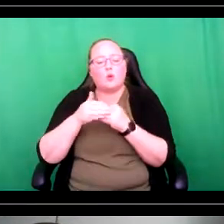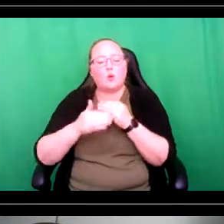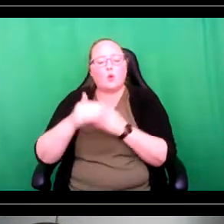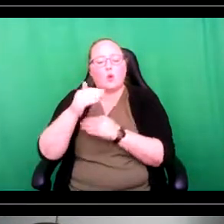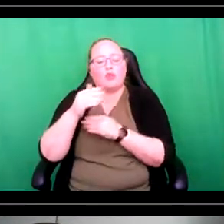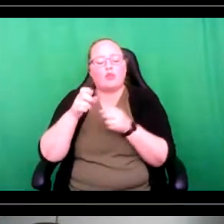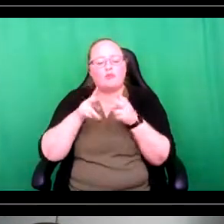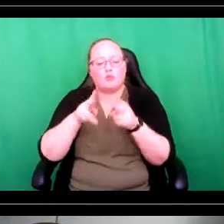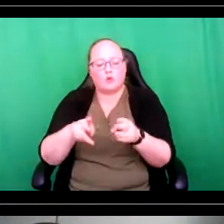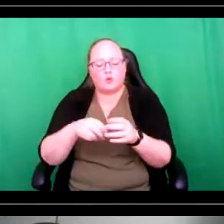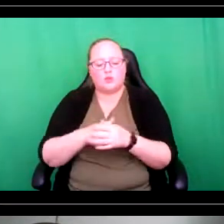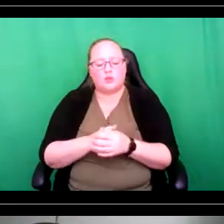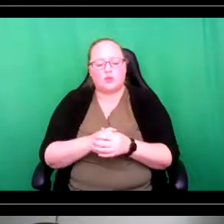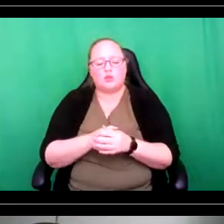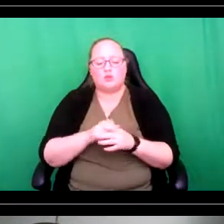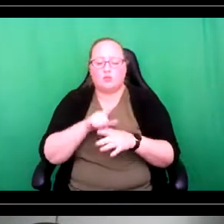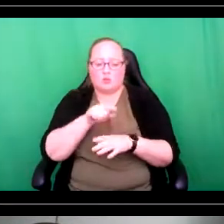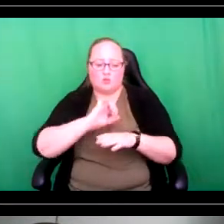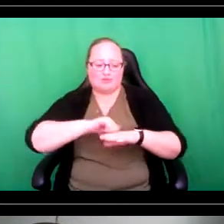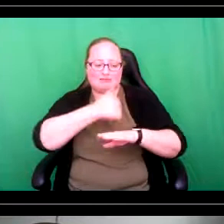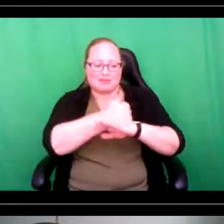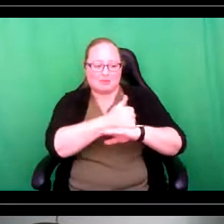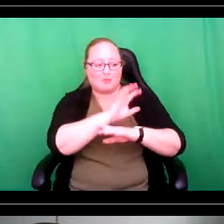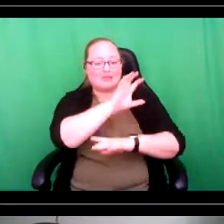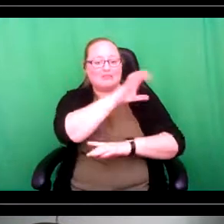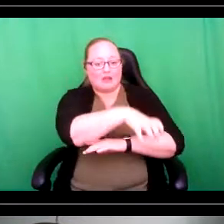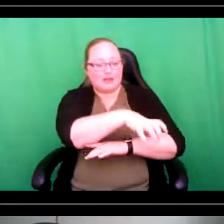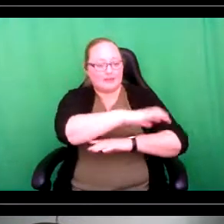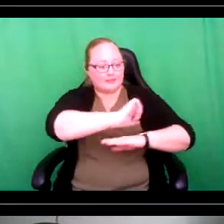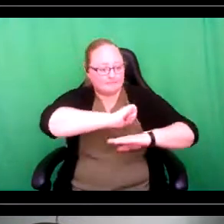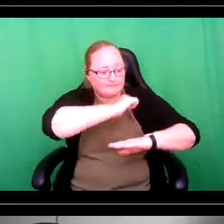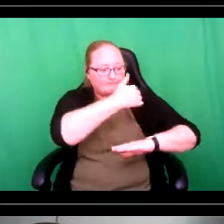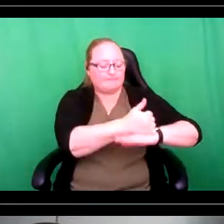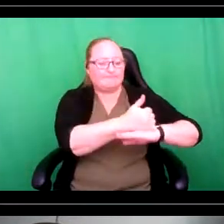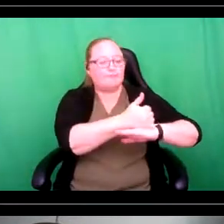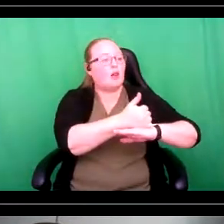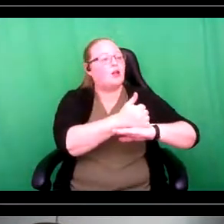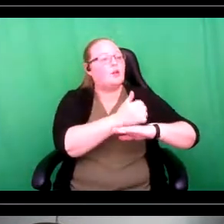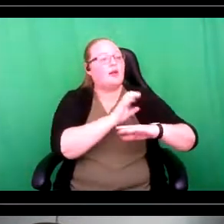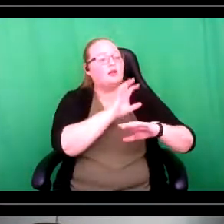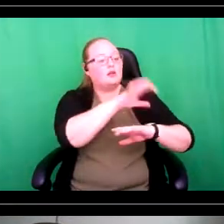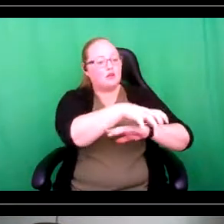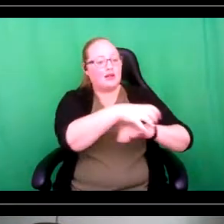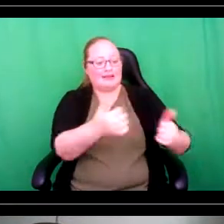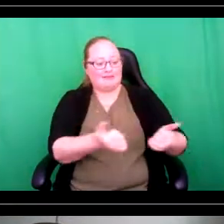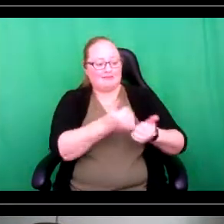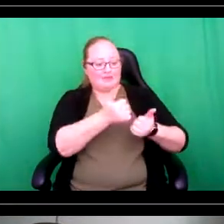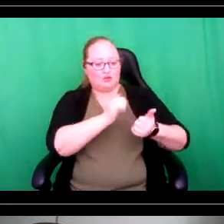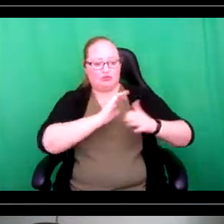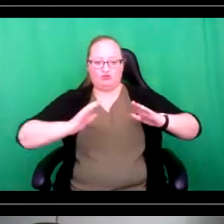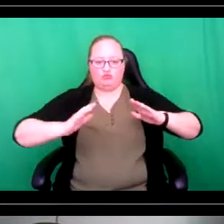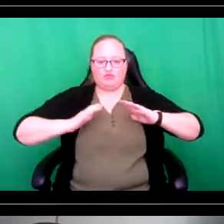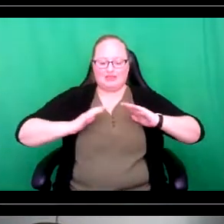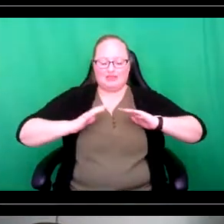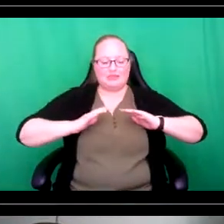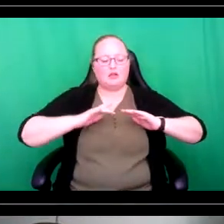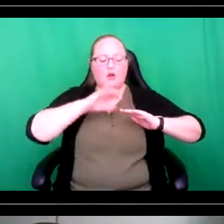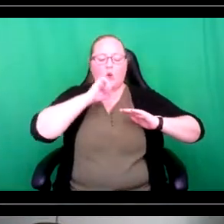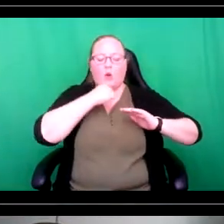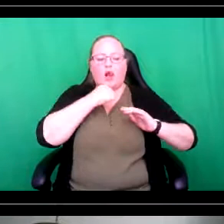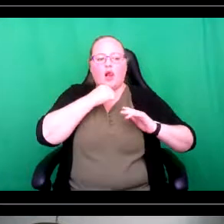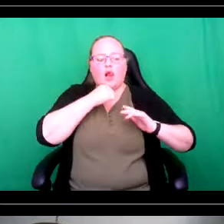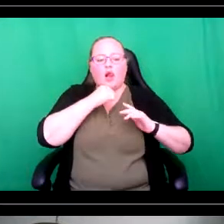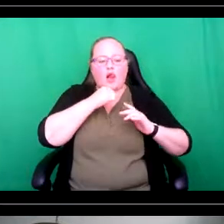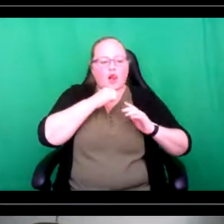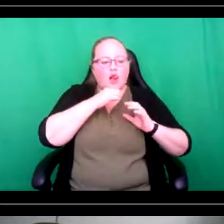our sites. But once the site has been established, then we'd look to create specific haul routes directly off